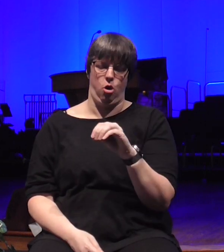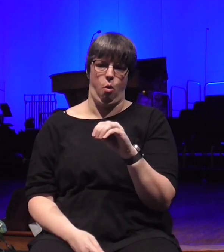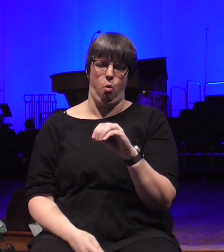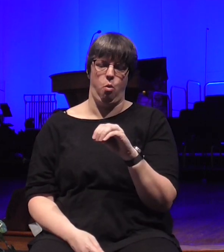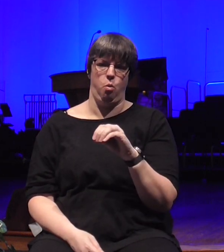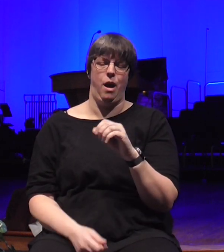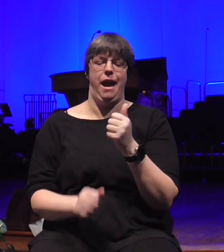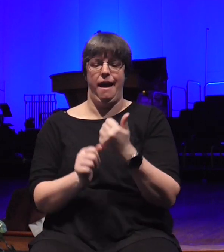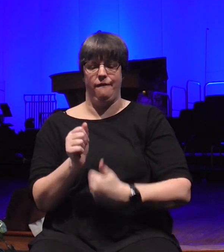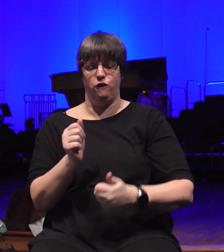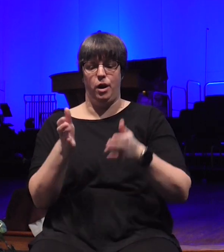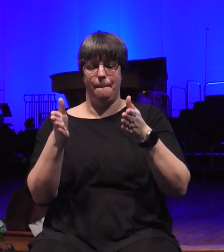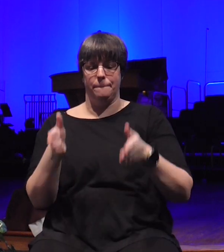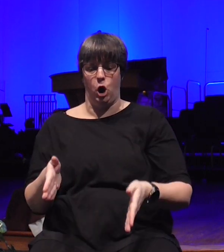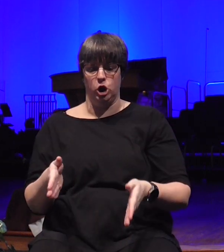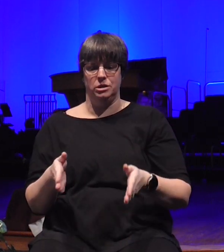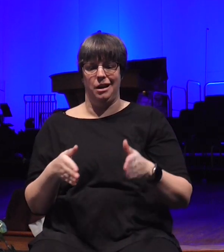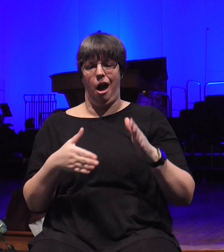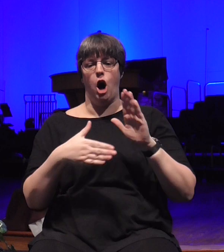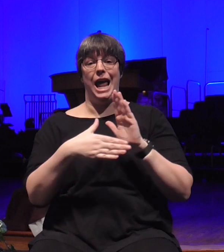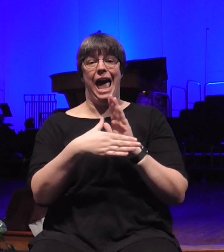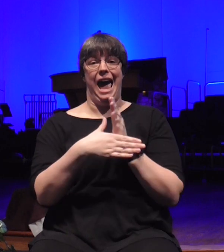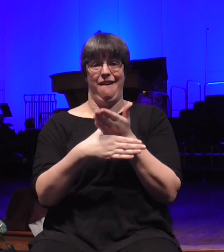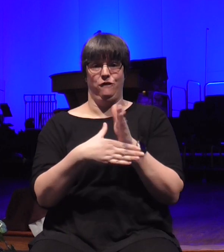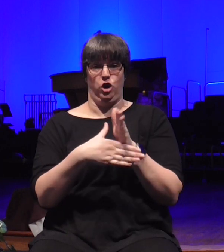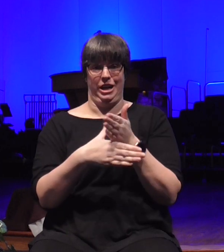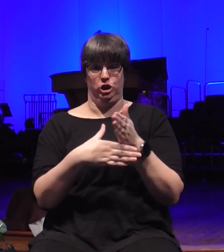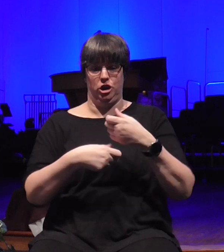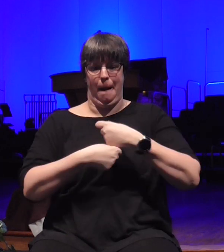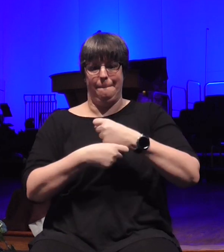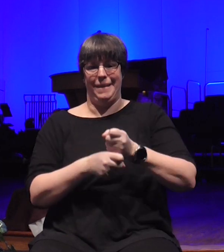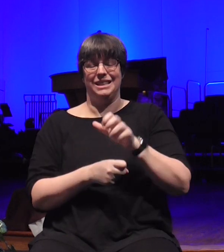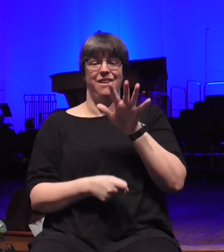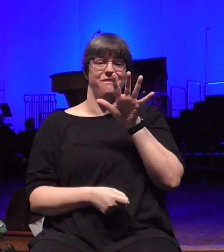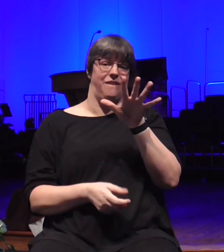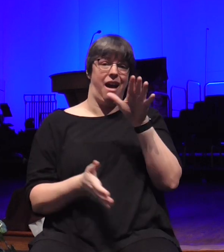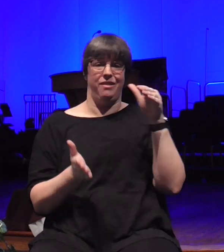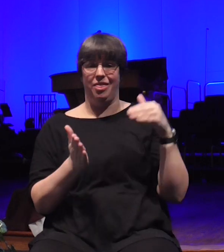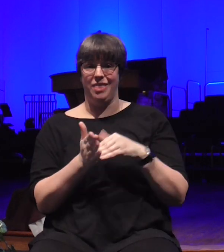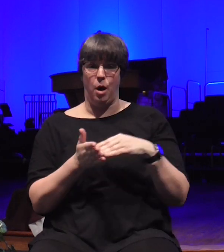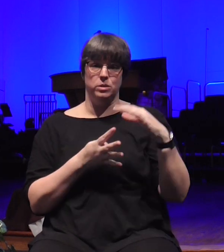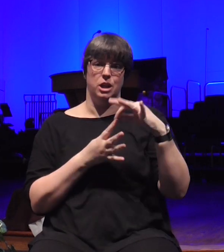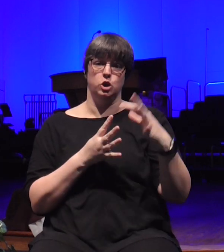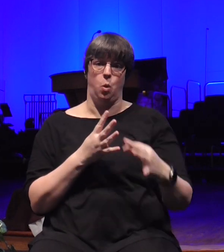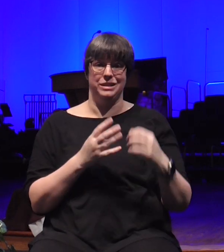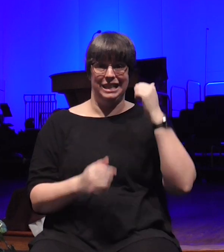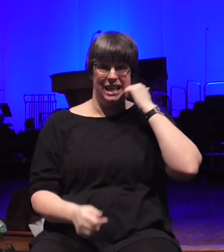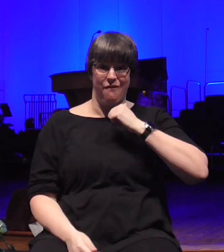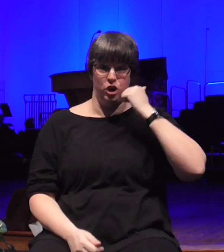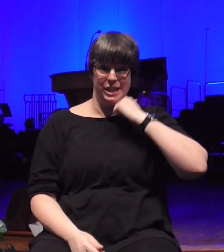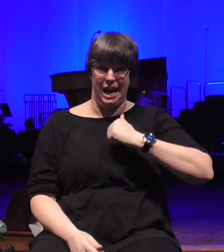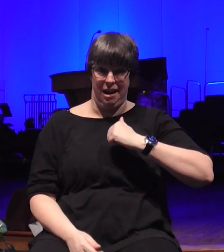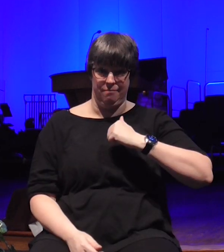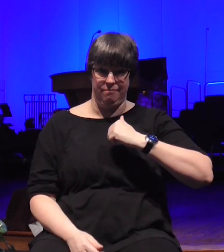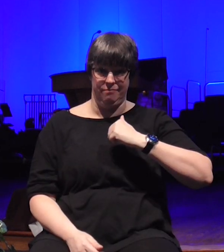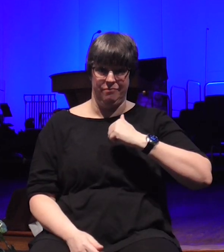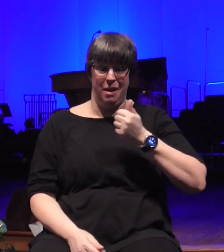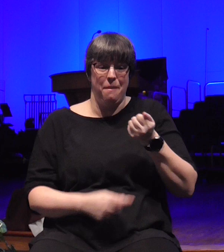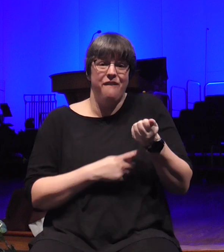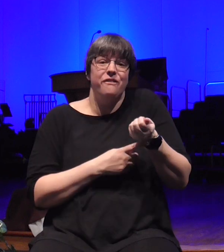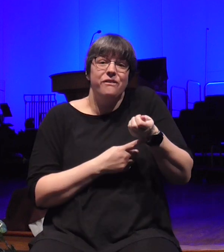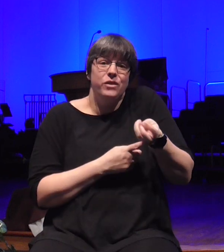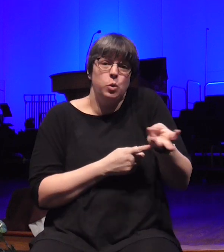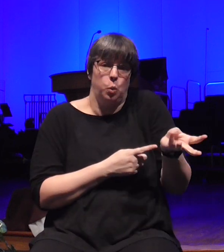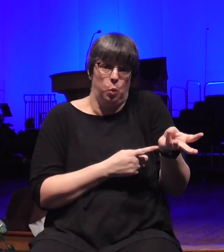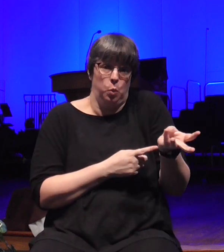person, on average, makes at least 5,000 choices each and every day. Very few of